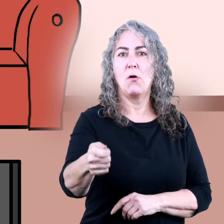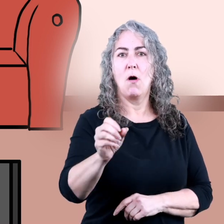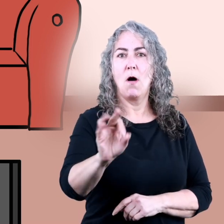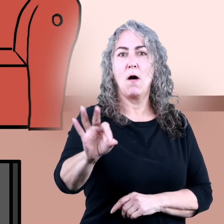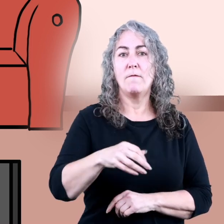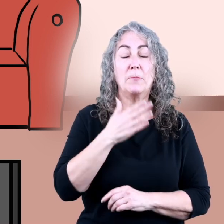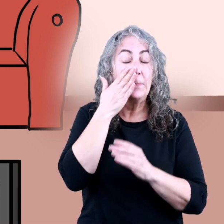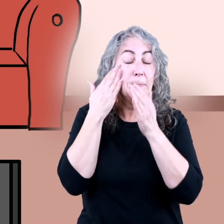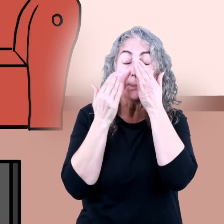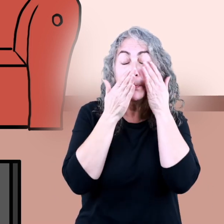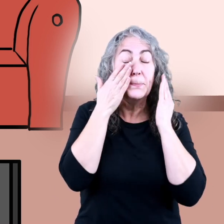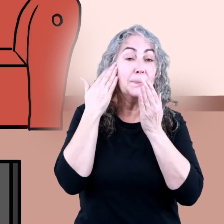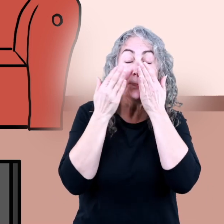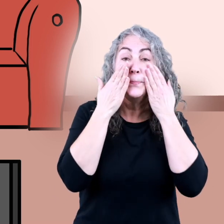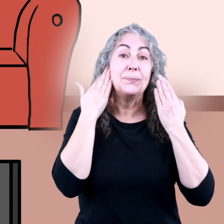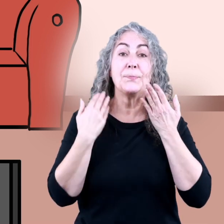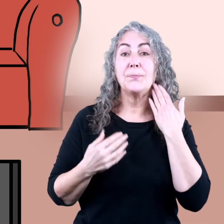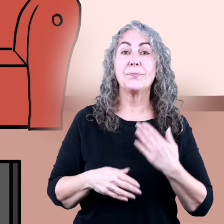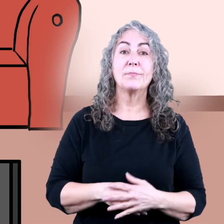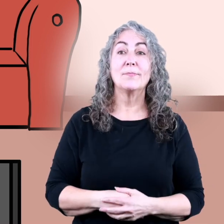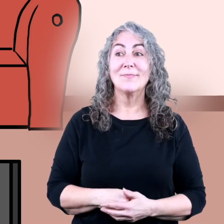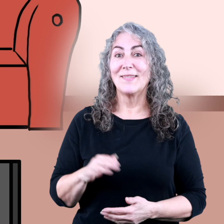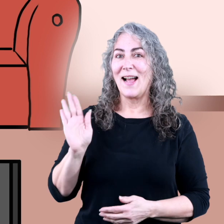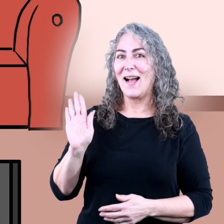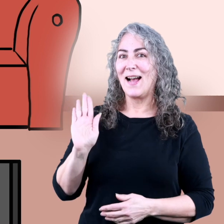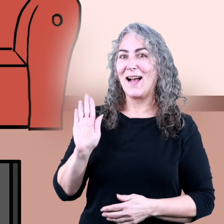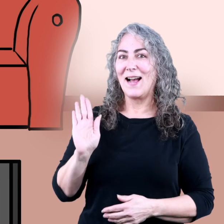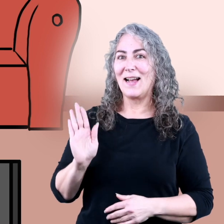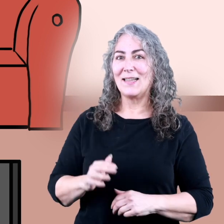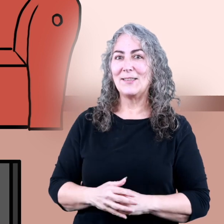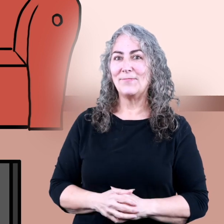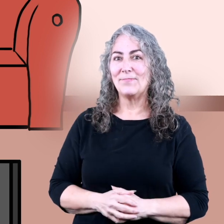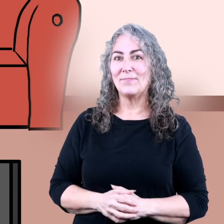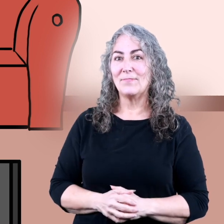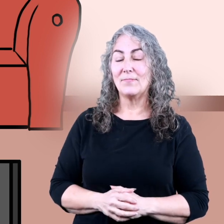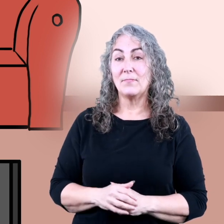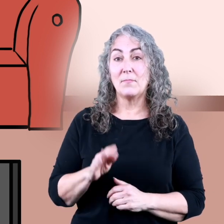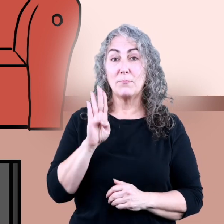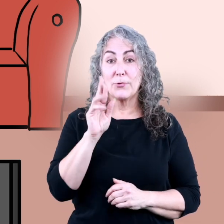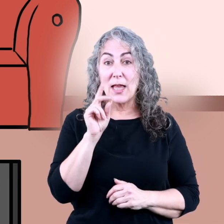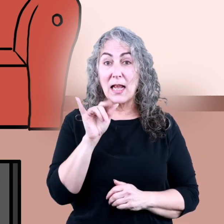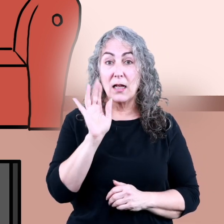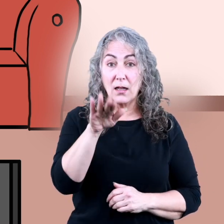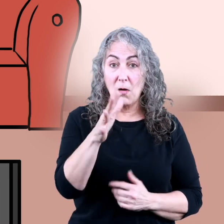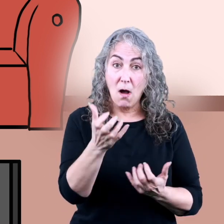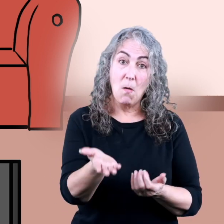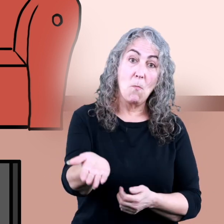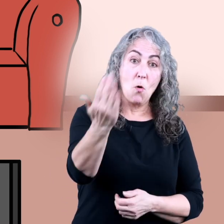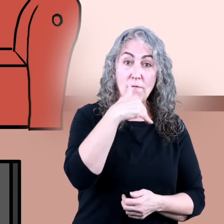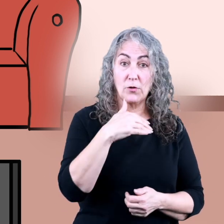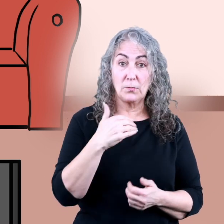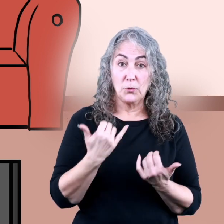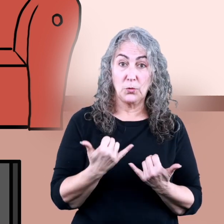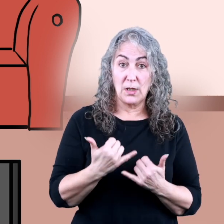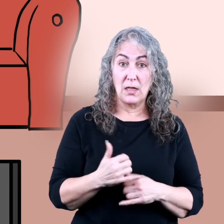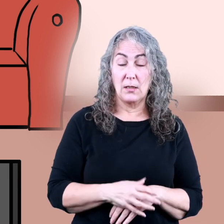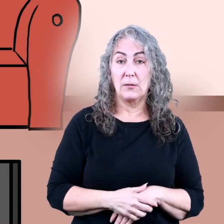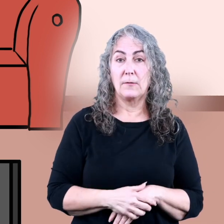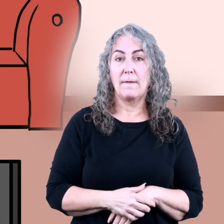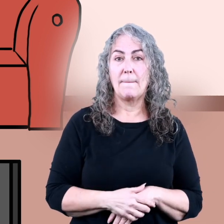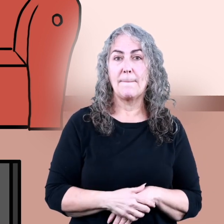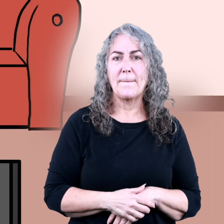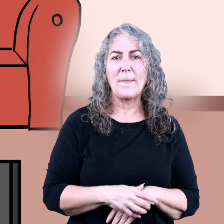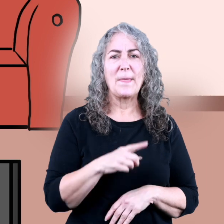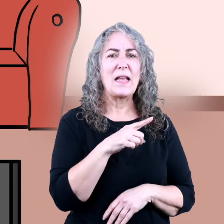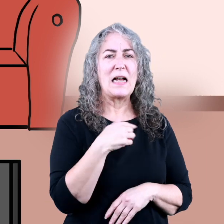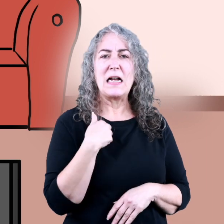the video and wiped her eyes. "Oh, hi," she mumbled. "Do you want me to come over today?" Bradley asked